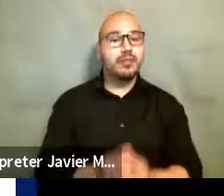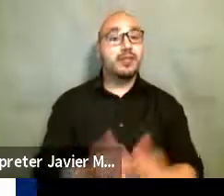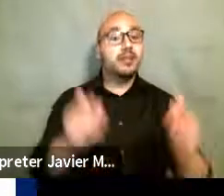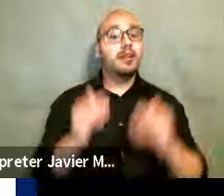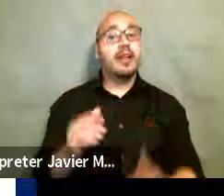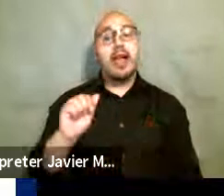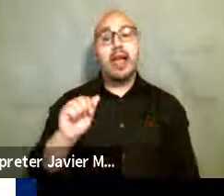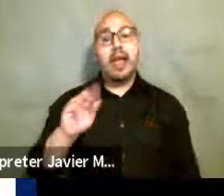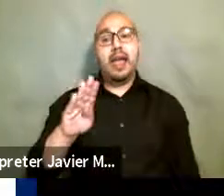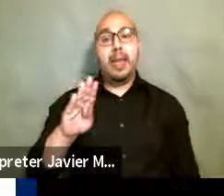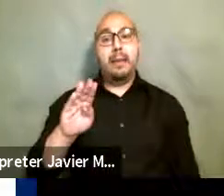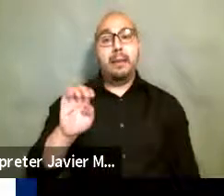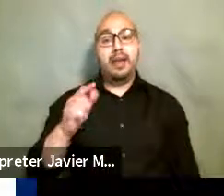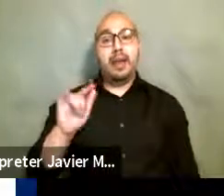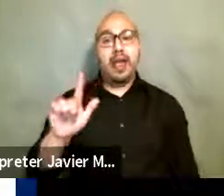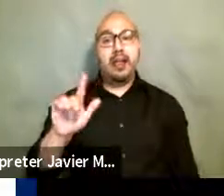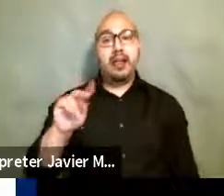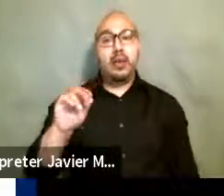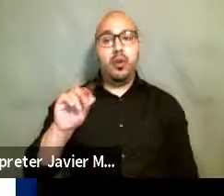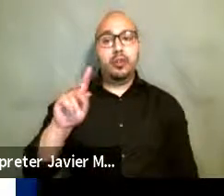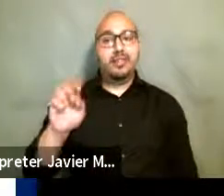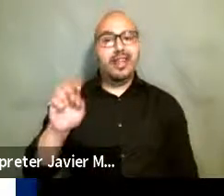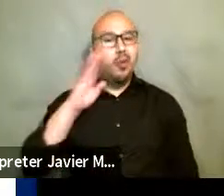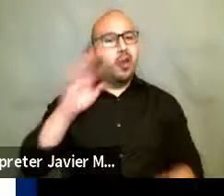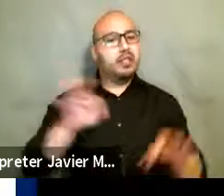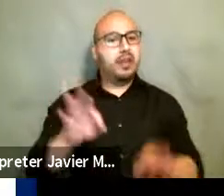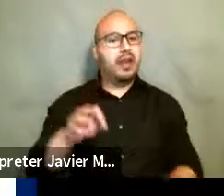Abigail Nolte and the Poverello House.